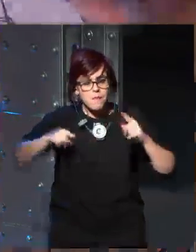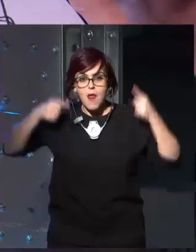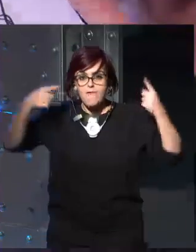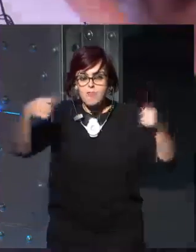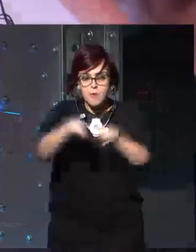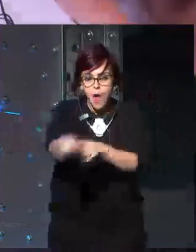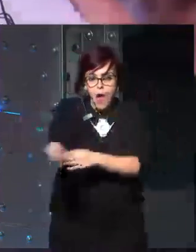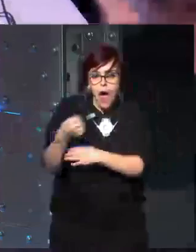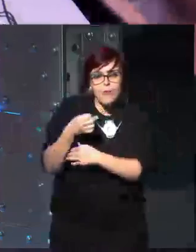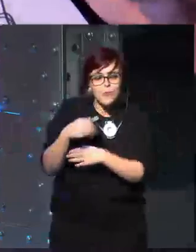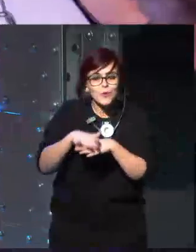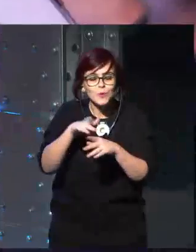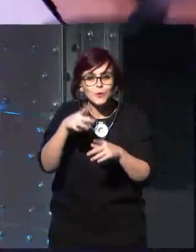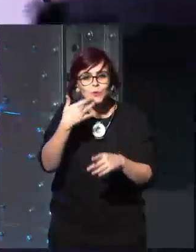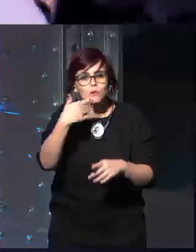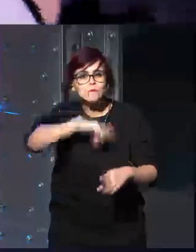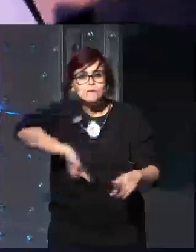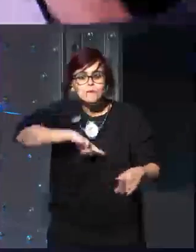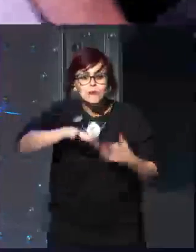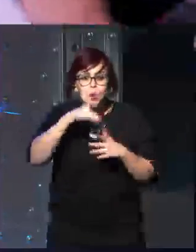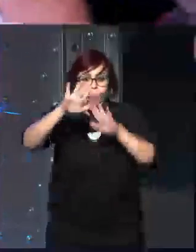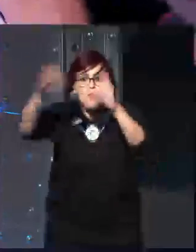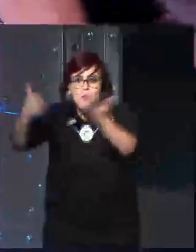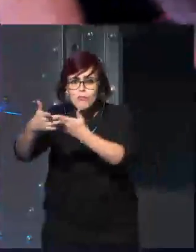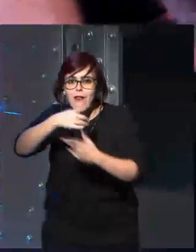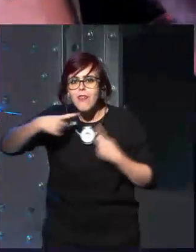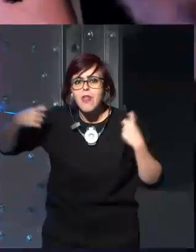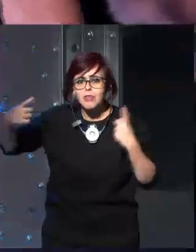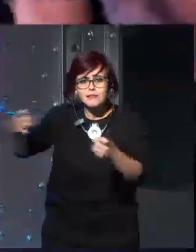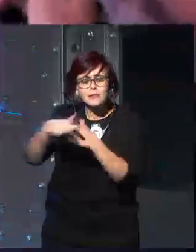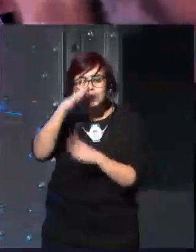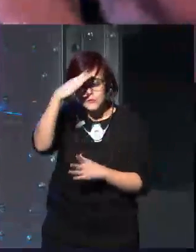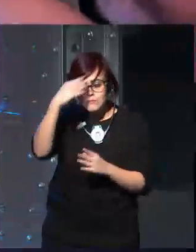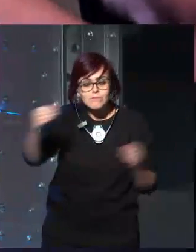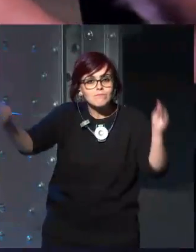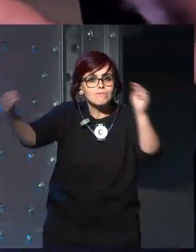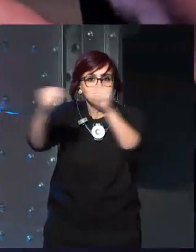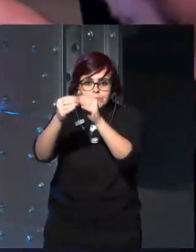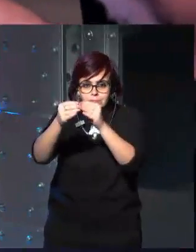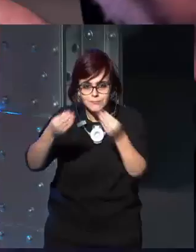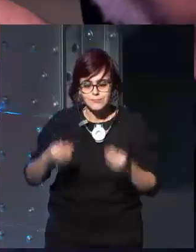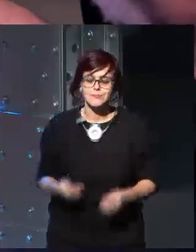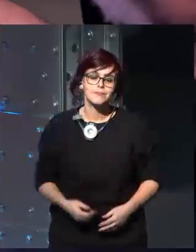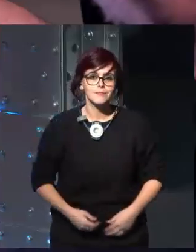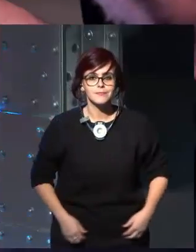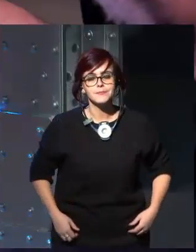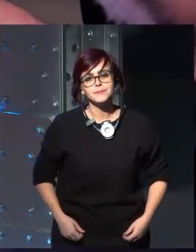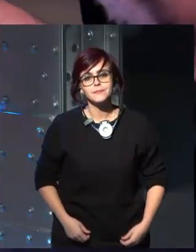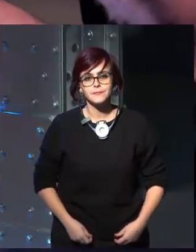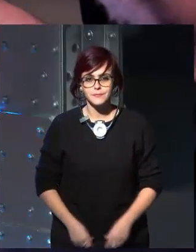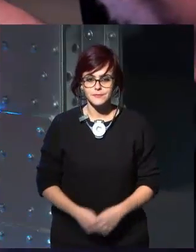book the first time, I needed that sort of reinforcement. I needed to believe that there was somebody else who thought like